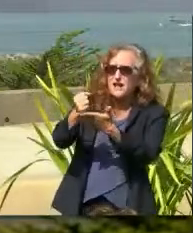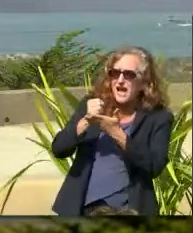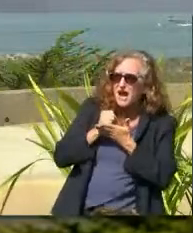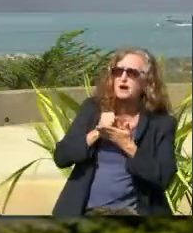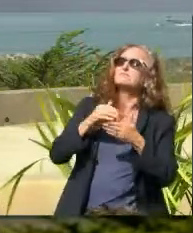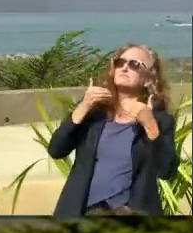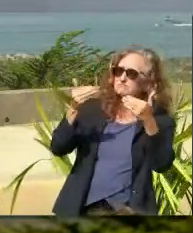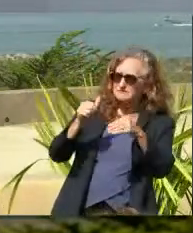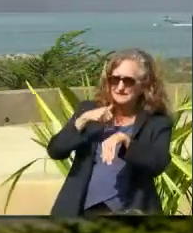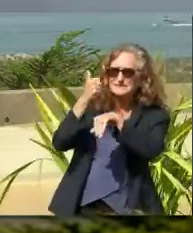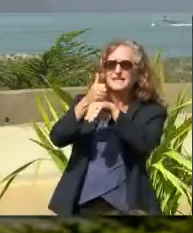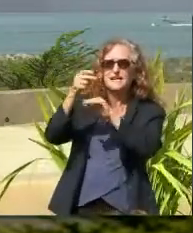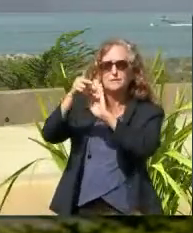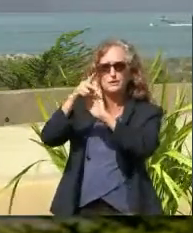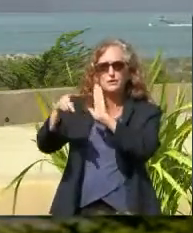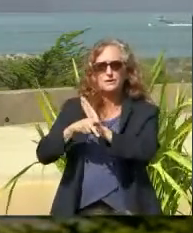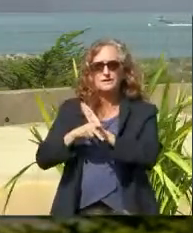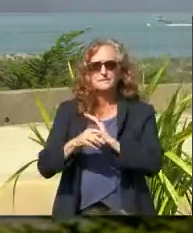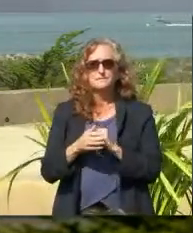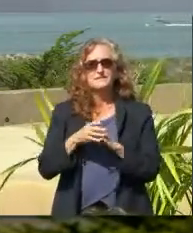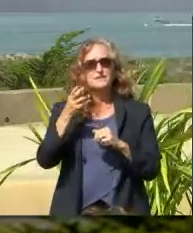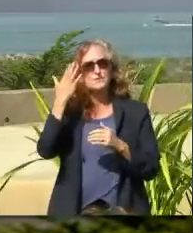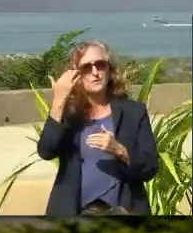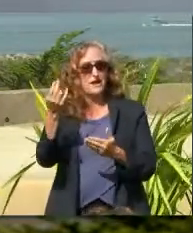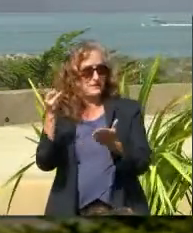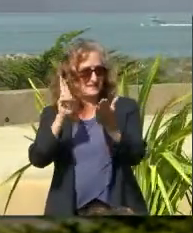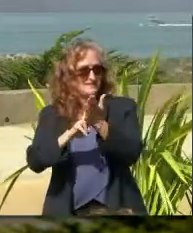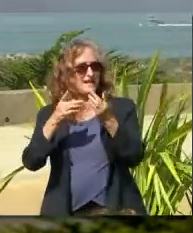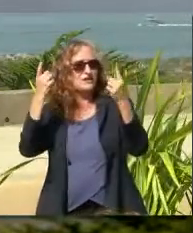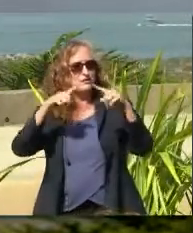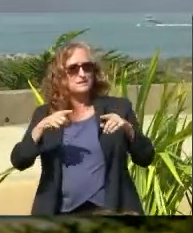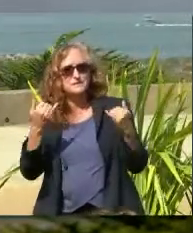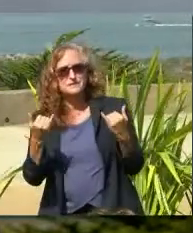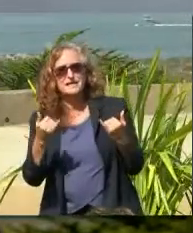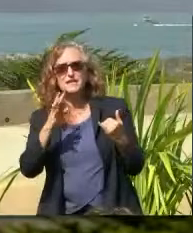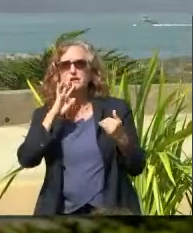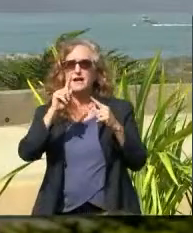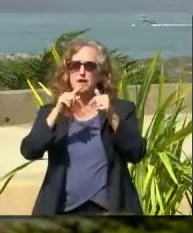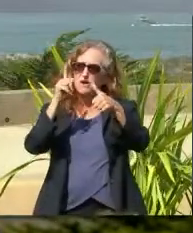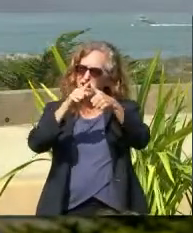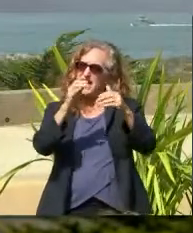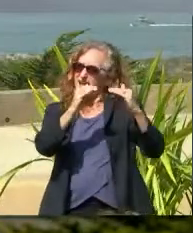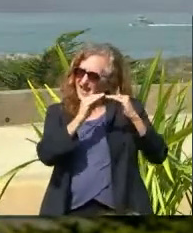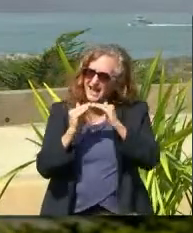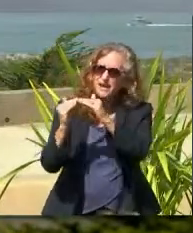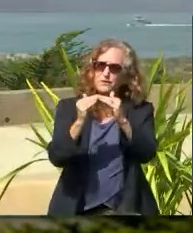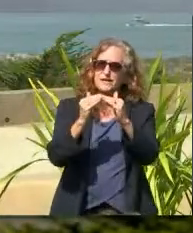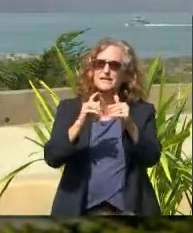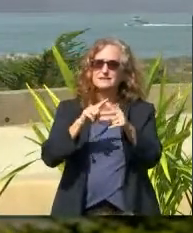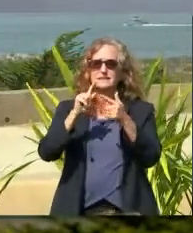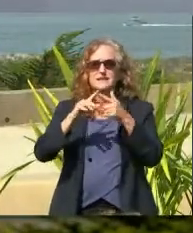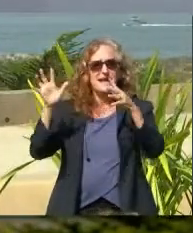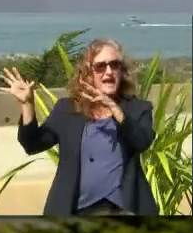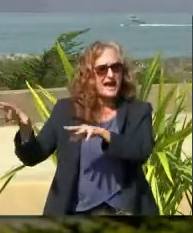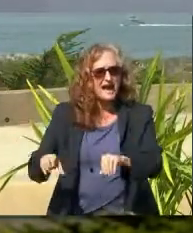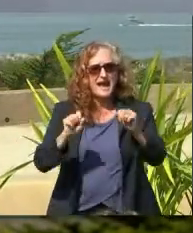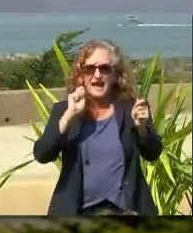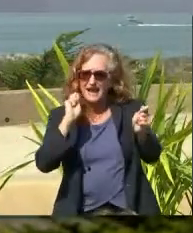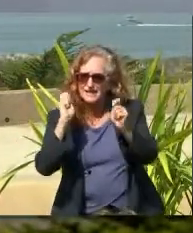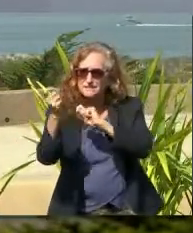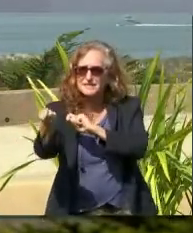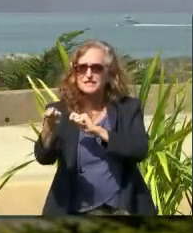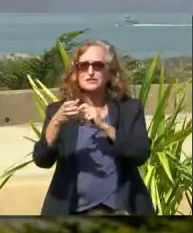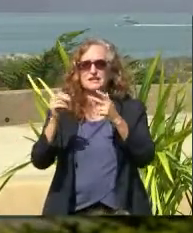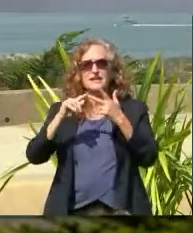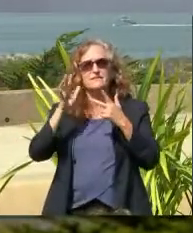to a better place. So that's why we're going to be signing an agreement today that's going to talk about equity, that's going to talk about adaptation, and it's going to talk about a